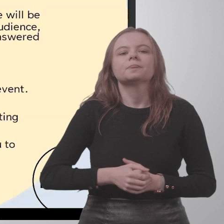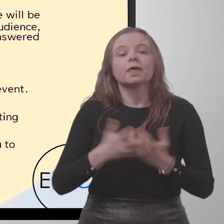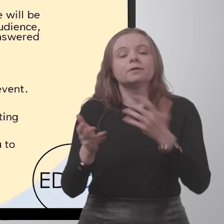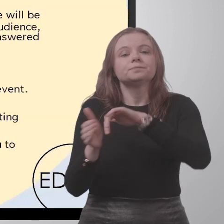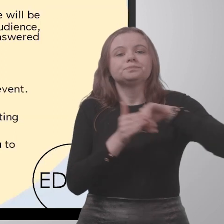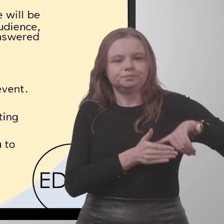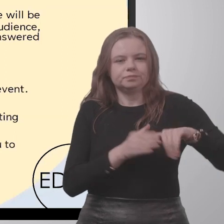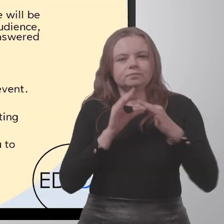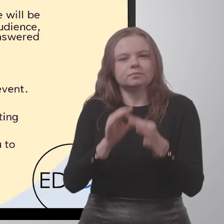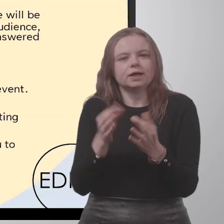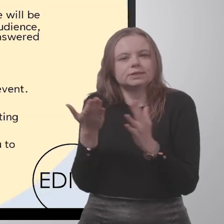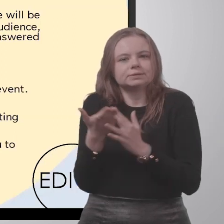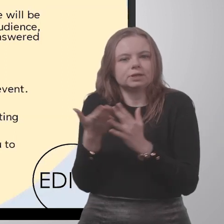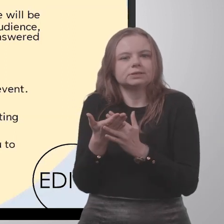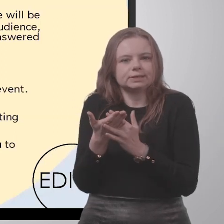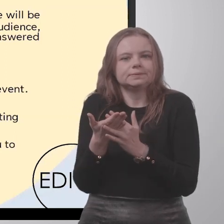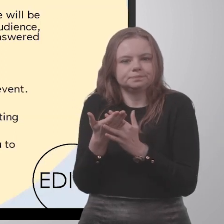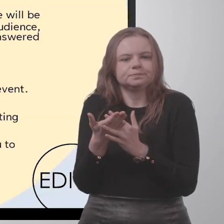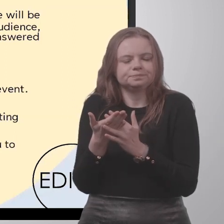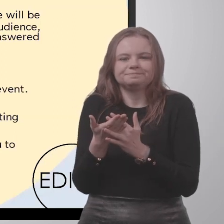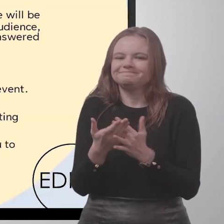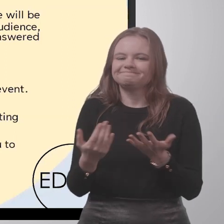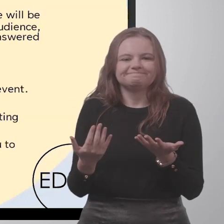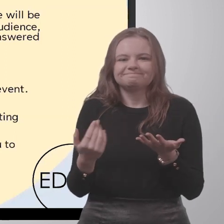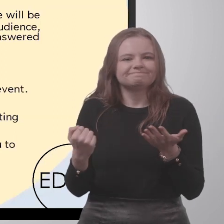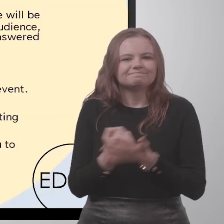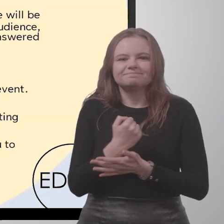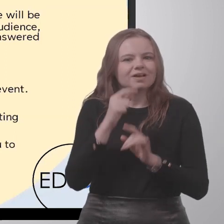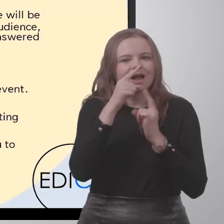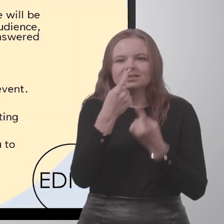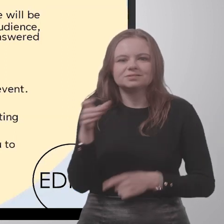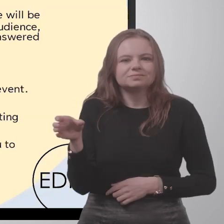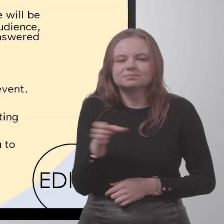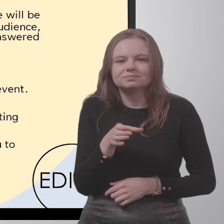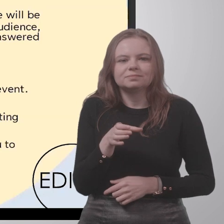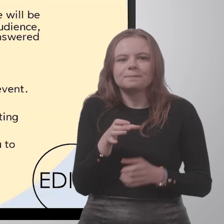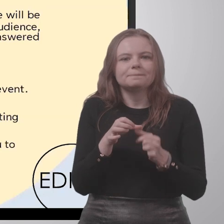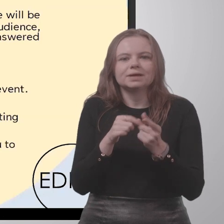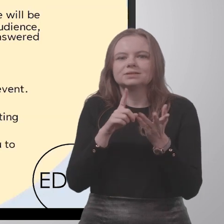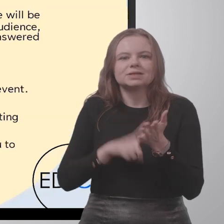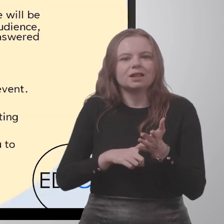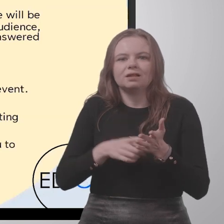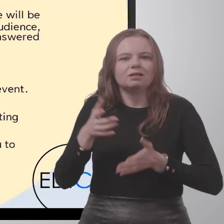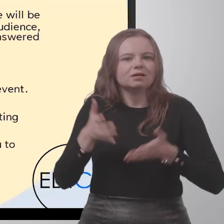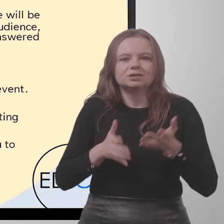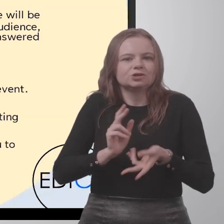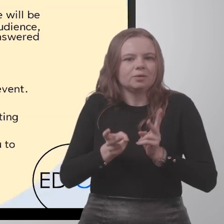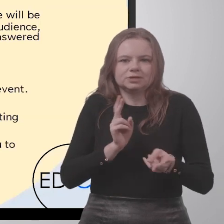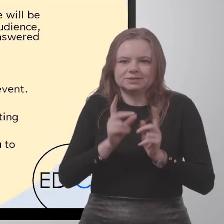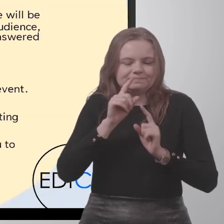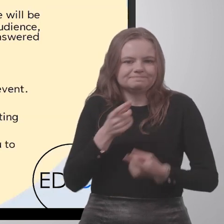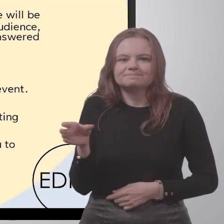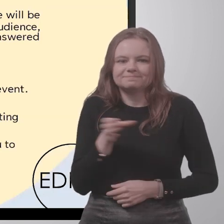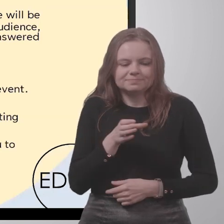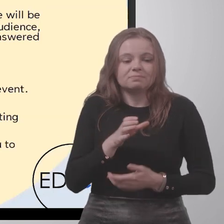from an accessibility point of view, we were unable, unfortunately, to secure a BSL